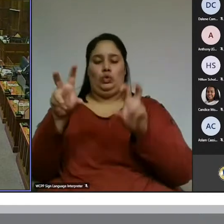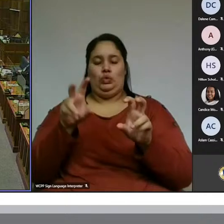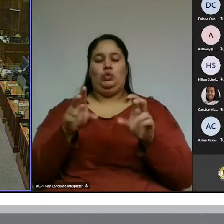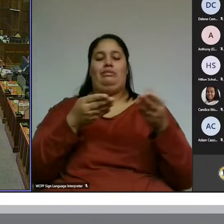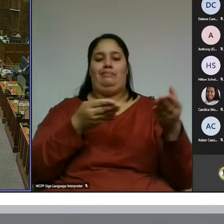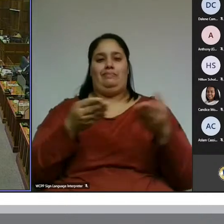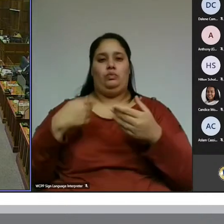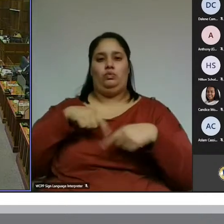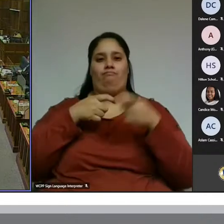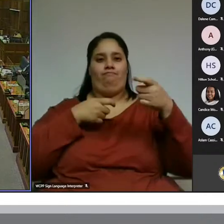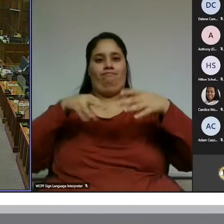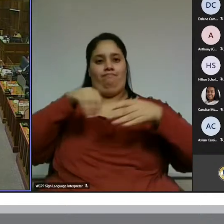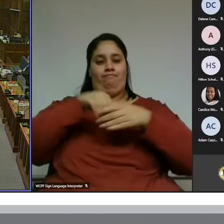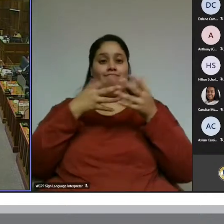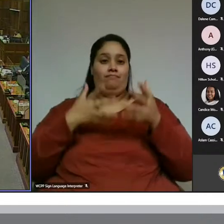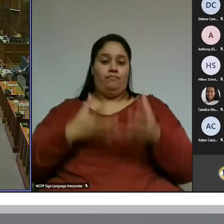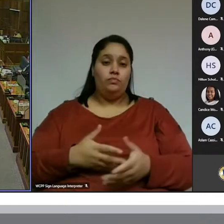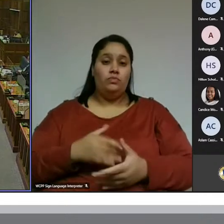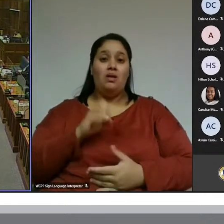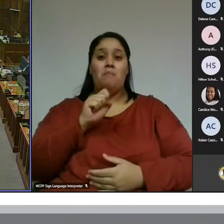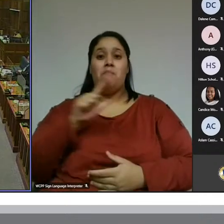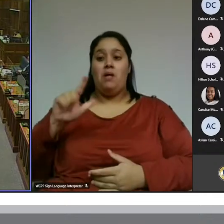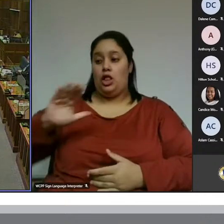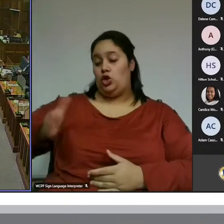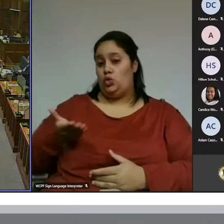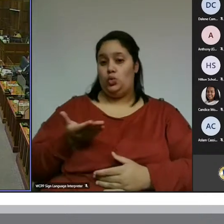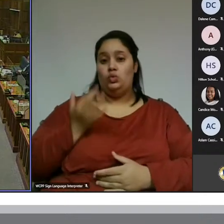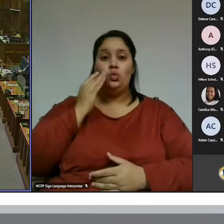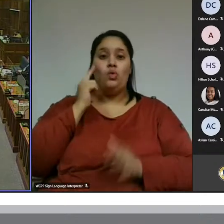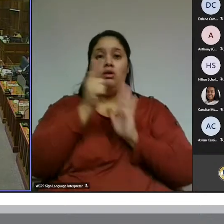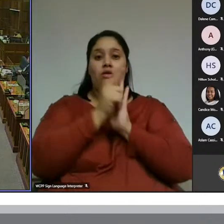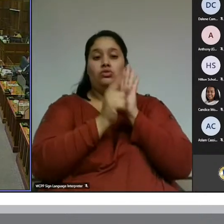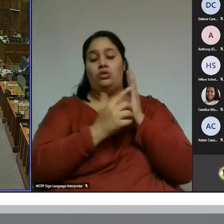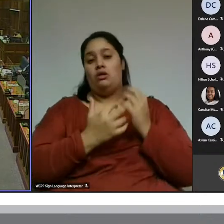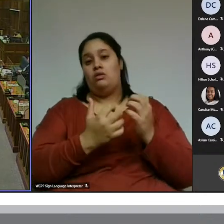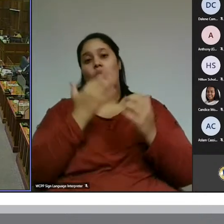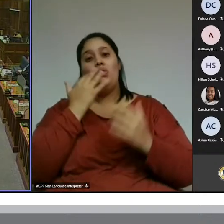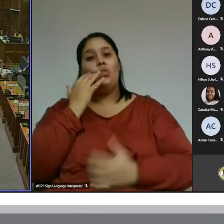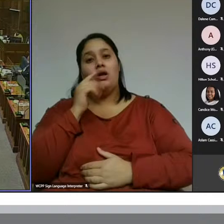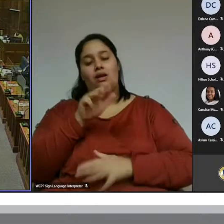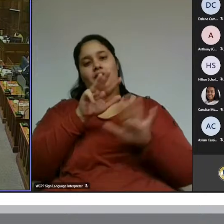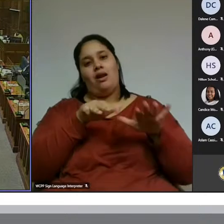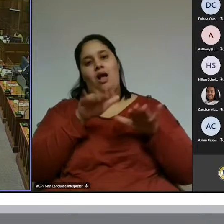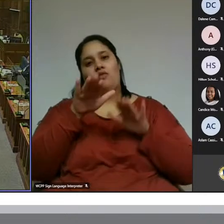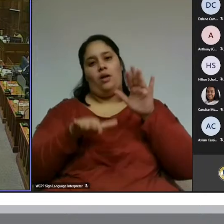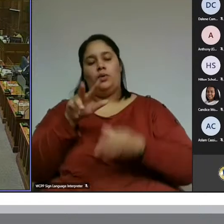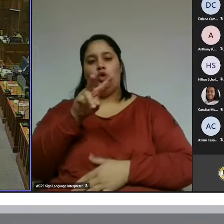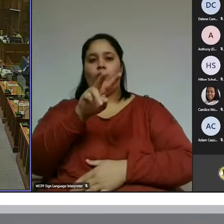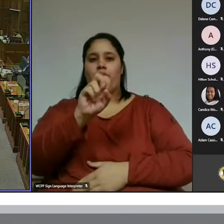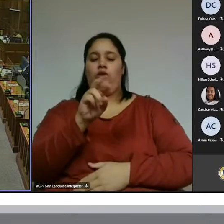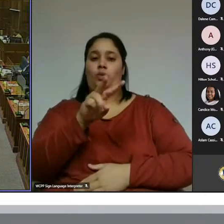was first introduced in the legislature on the 9th of April